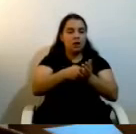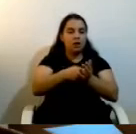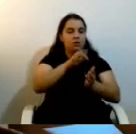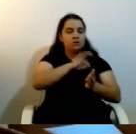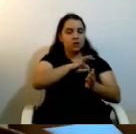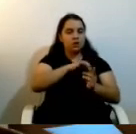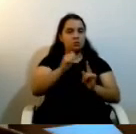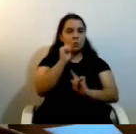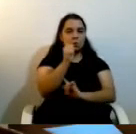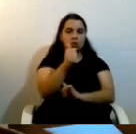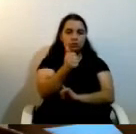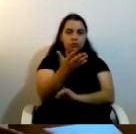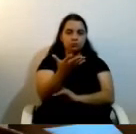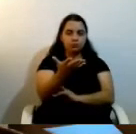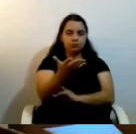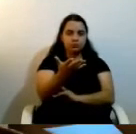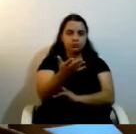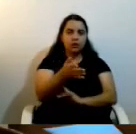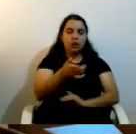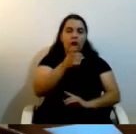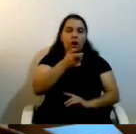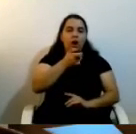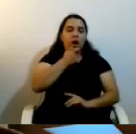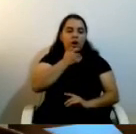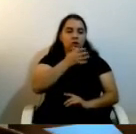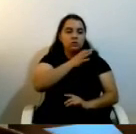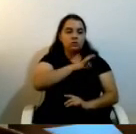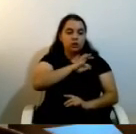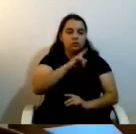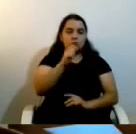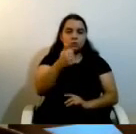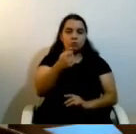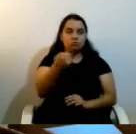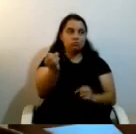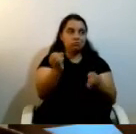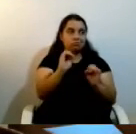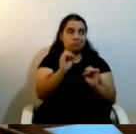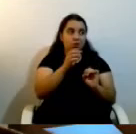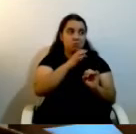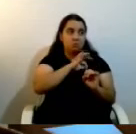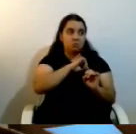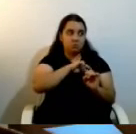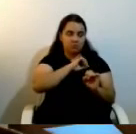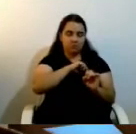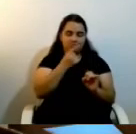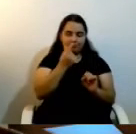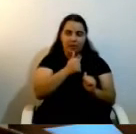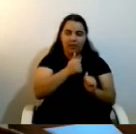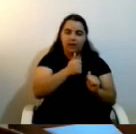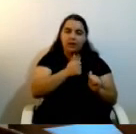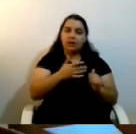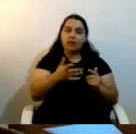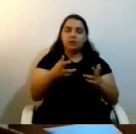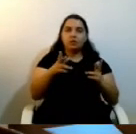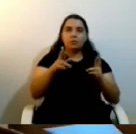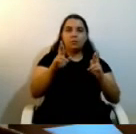Without decent wages, people working for us will expect our gratitude.